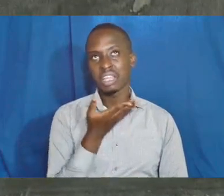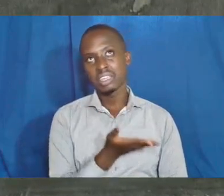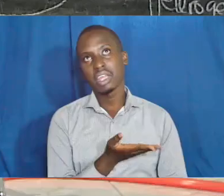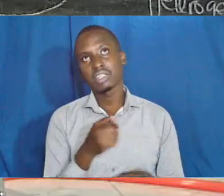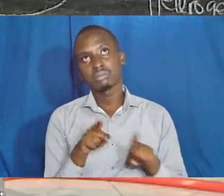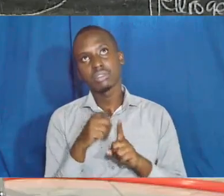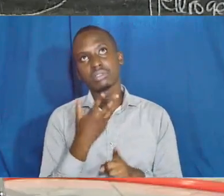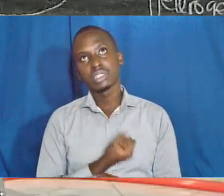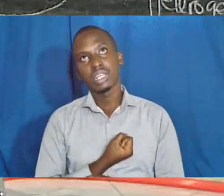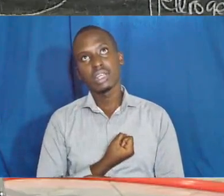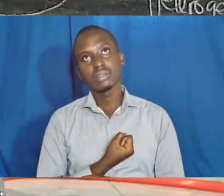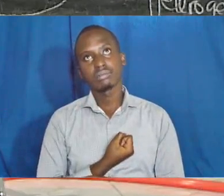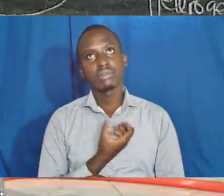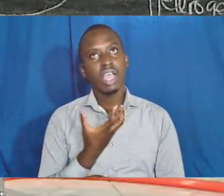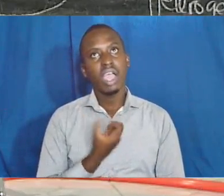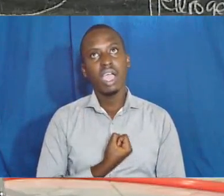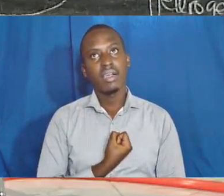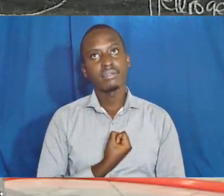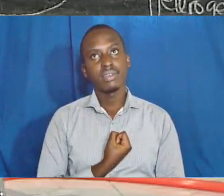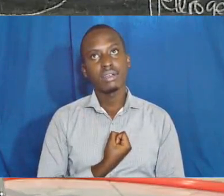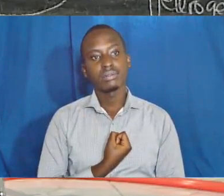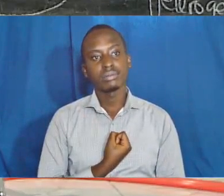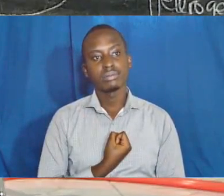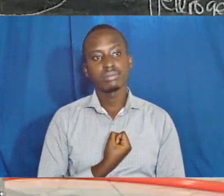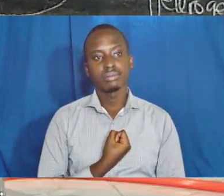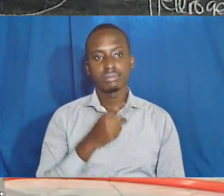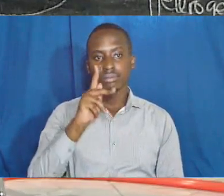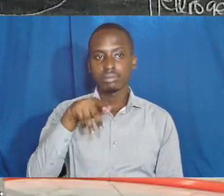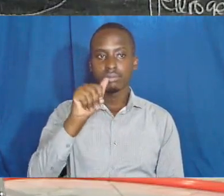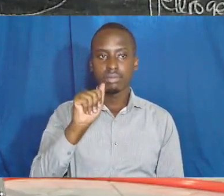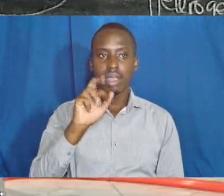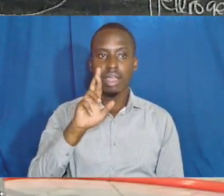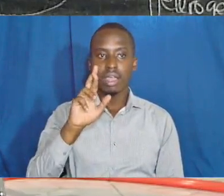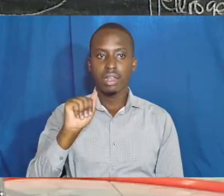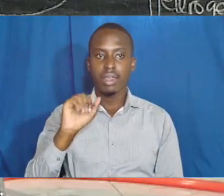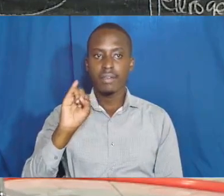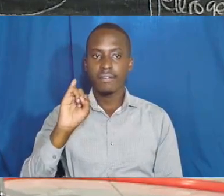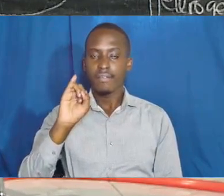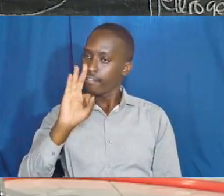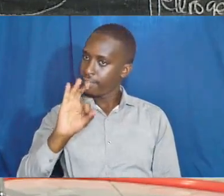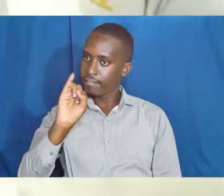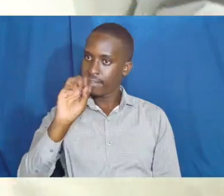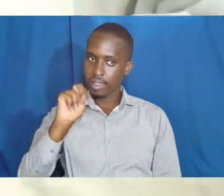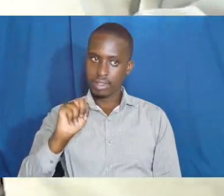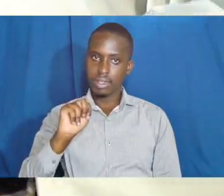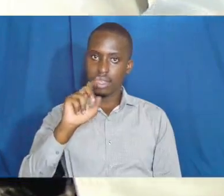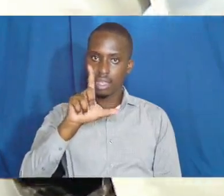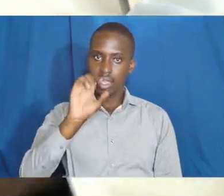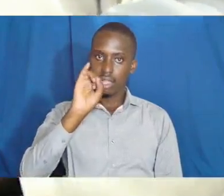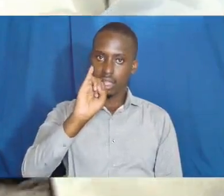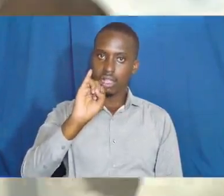I have paraffin. This is paraffin liquid.